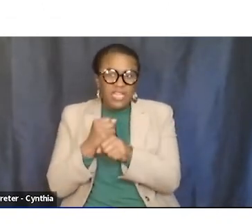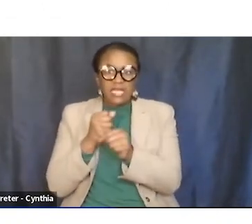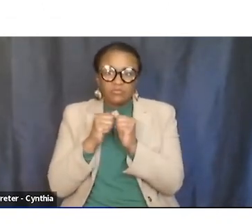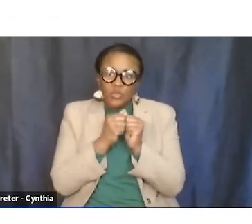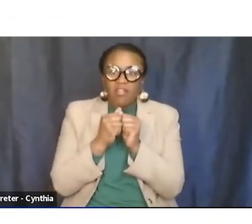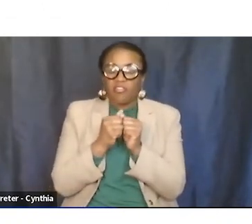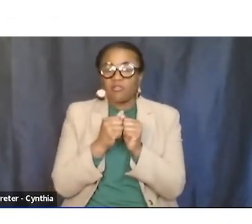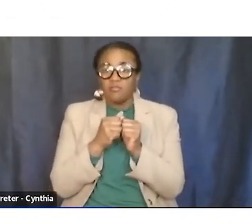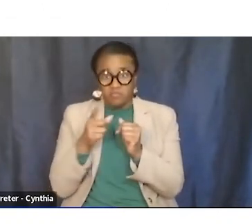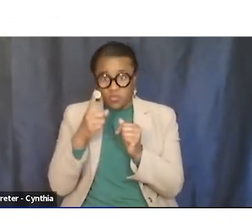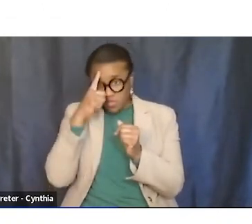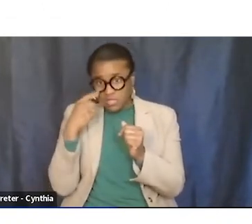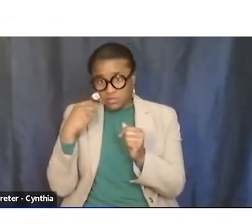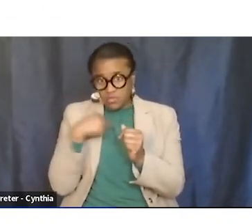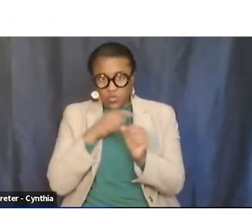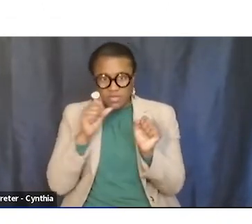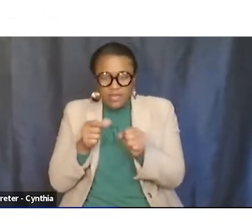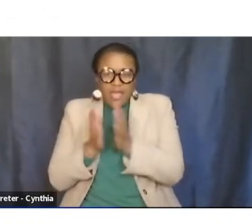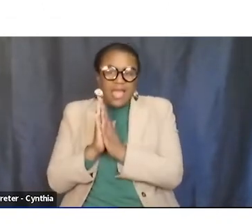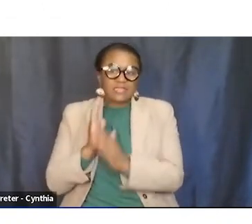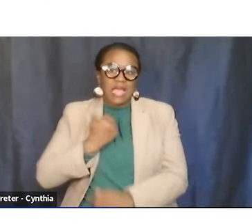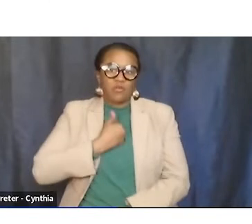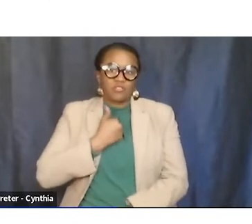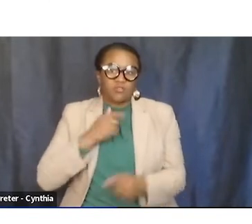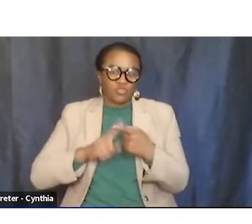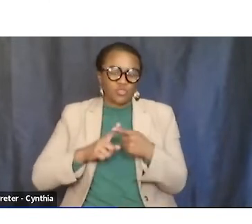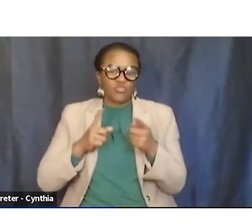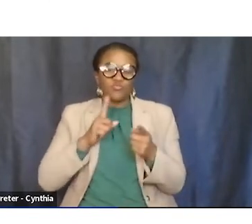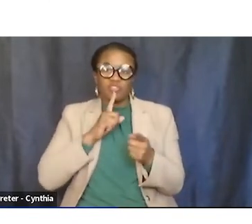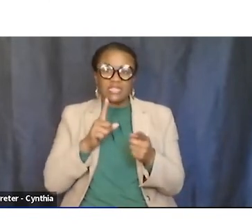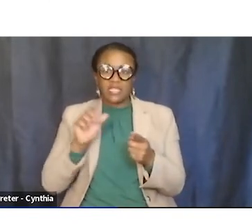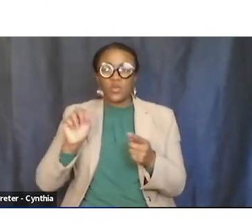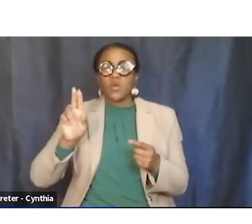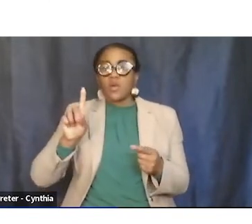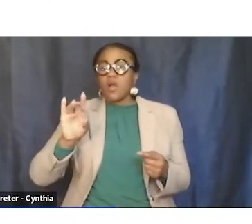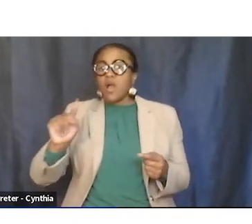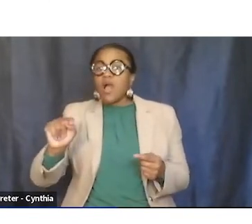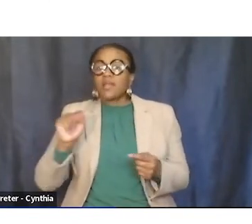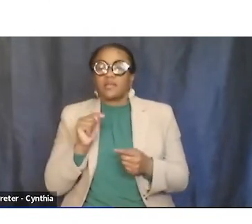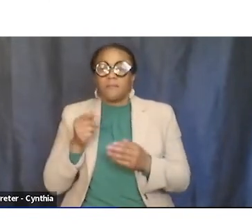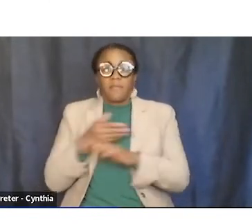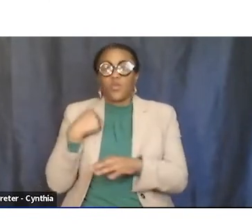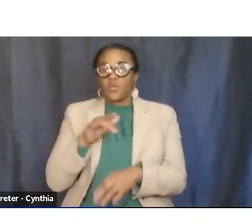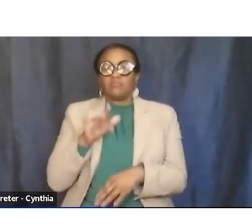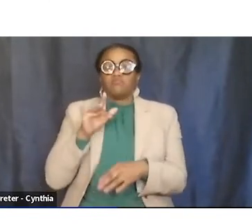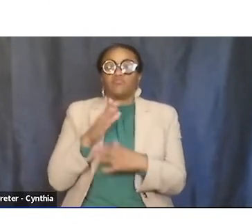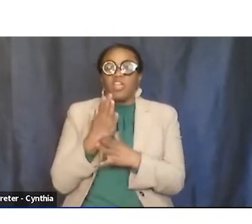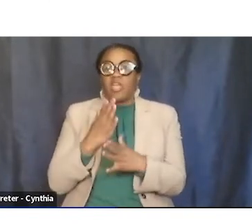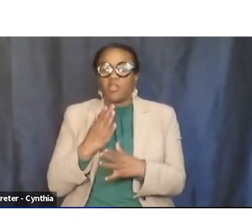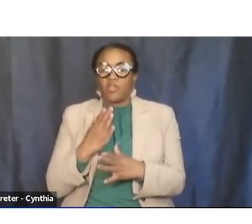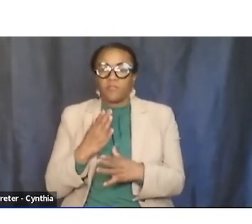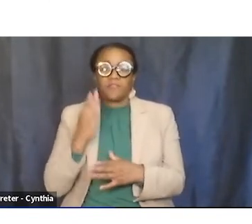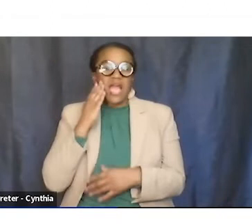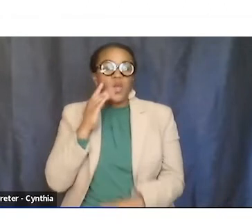you think we can ask ourselves as an audit before our fingers are quick to share something. I know that